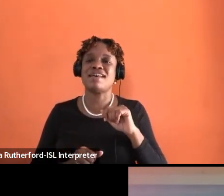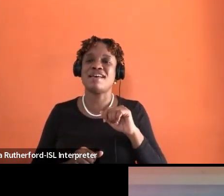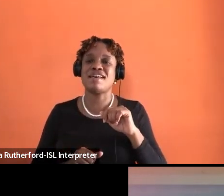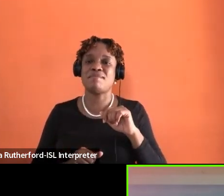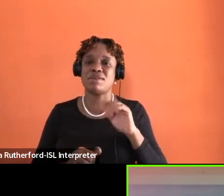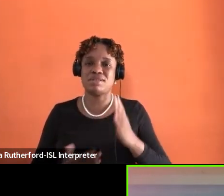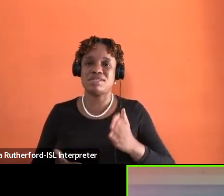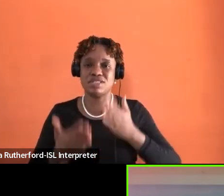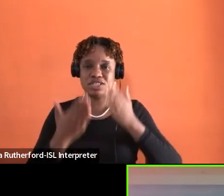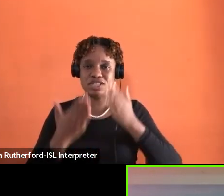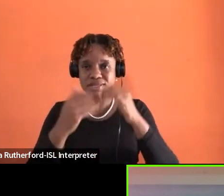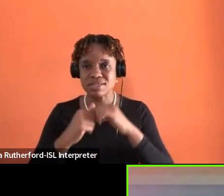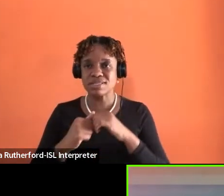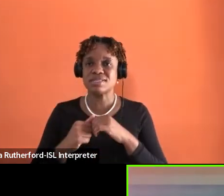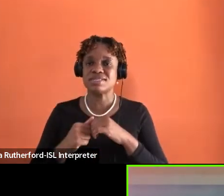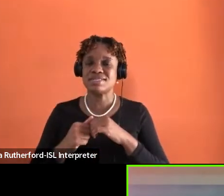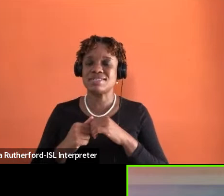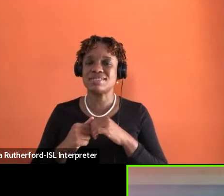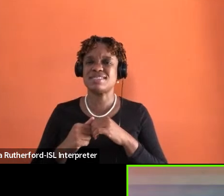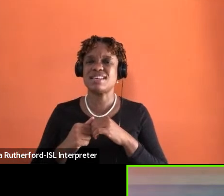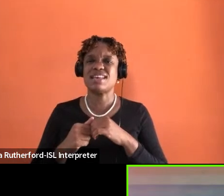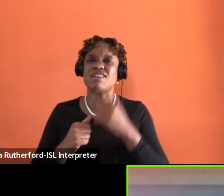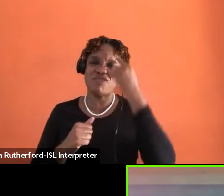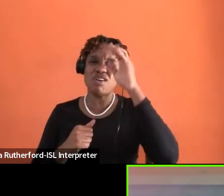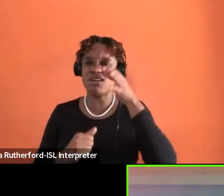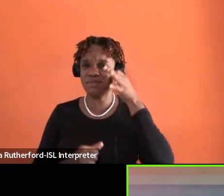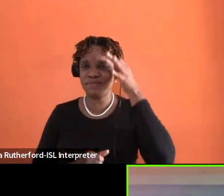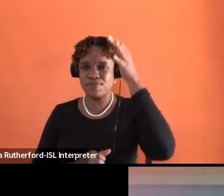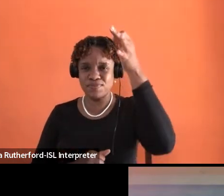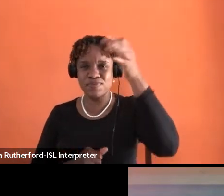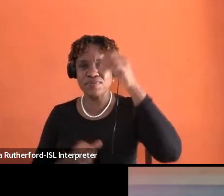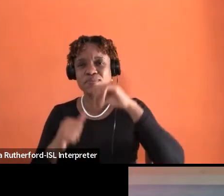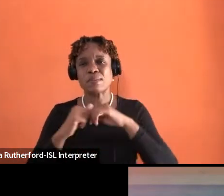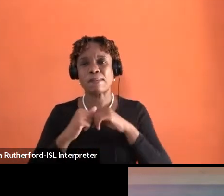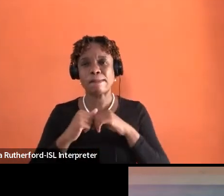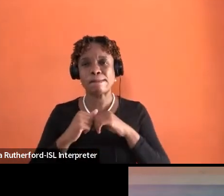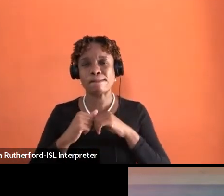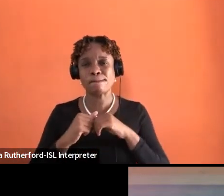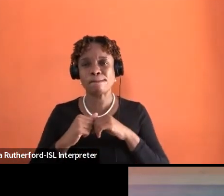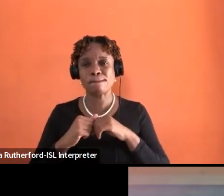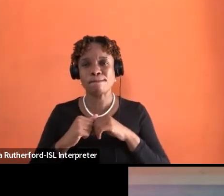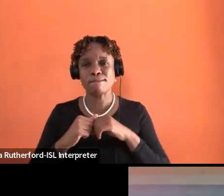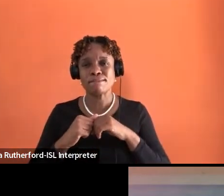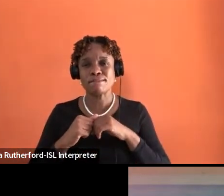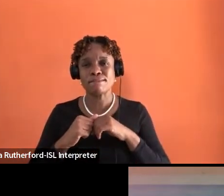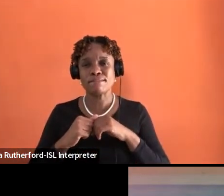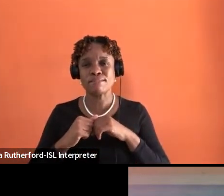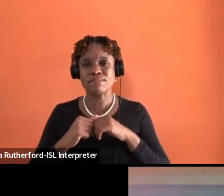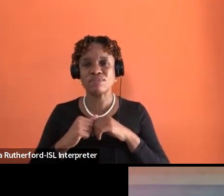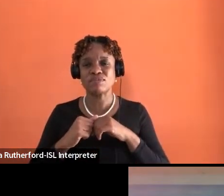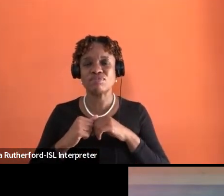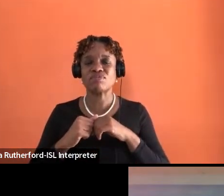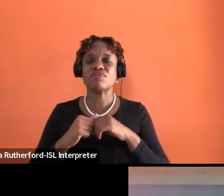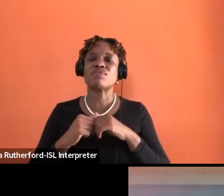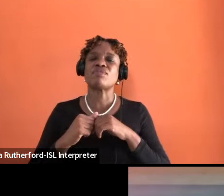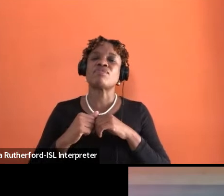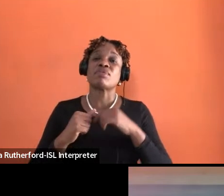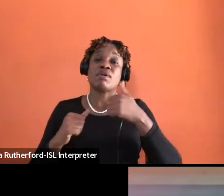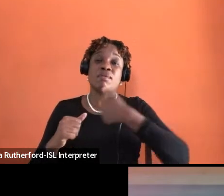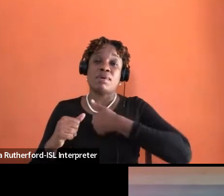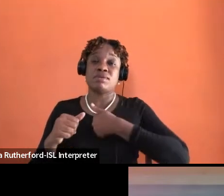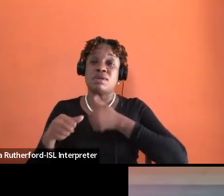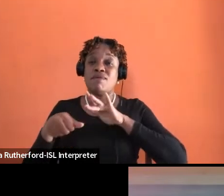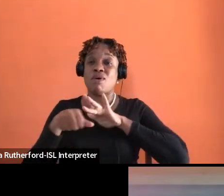suggestion. Sure, go ahead. It's long term. It may be long term, but as an early childhood teacher in